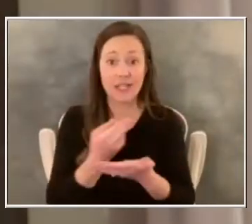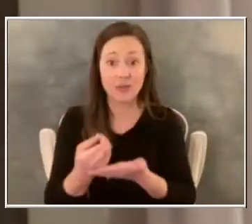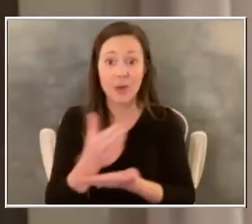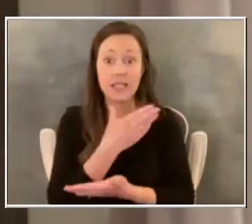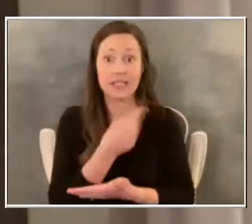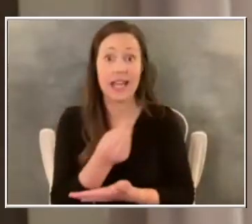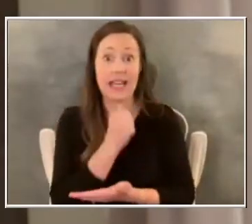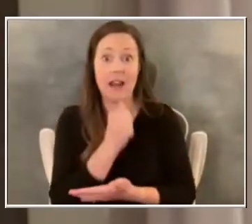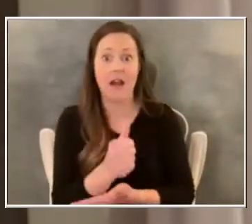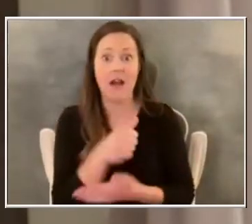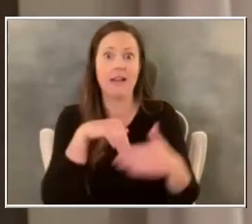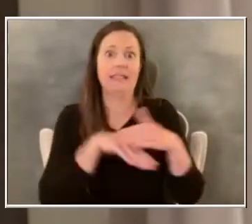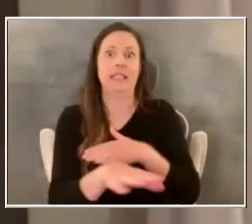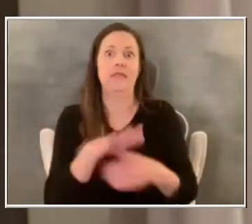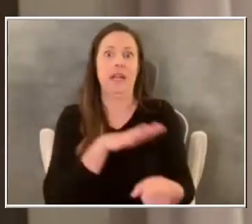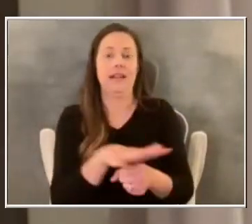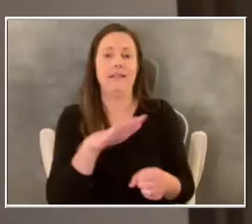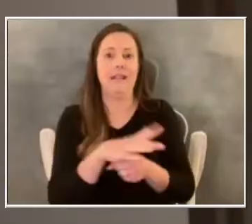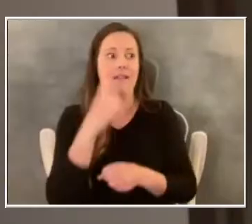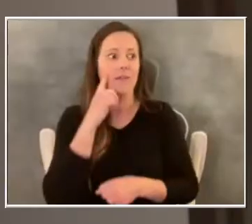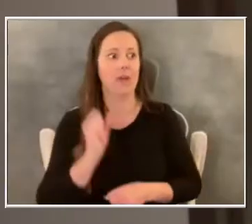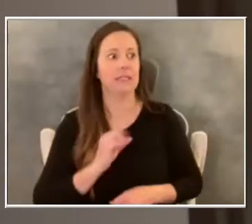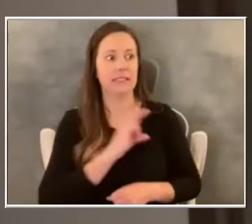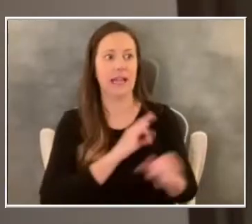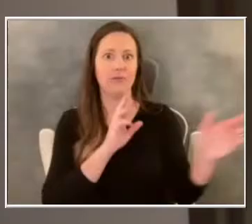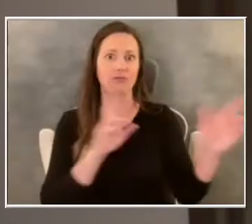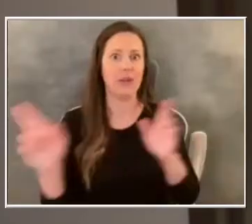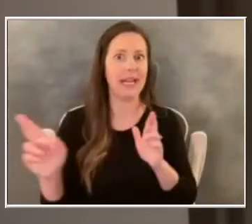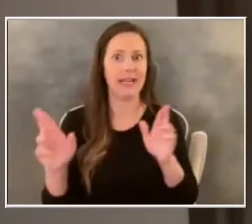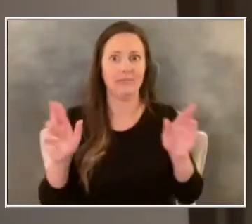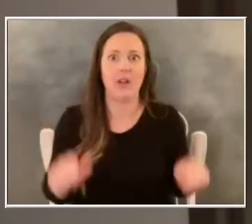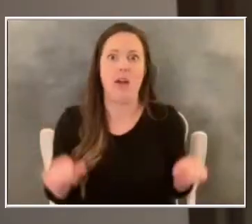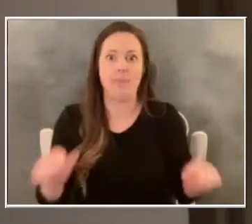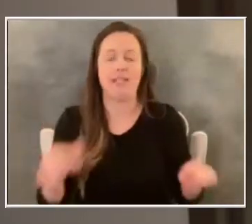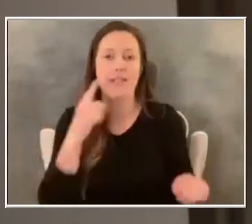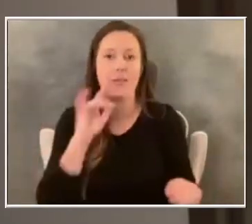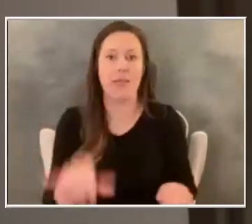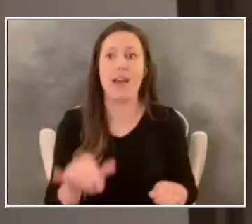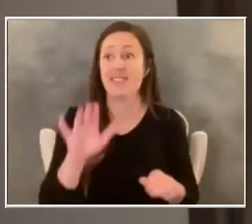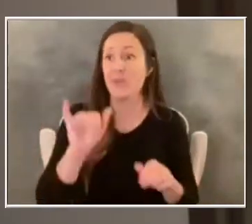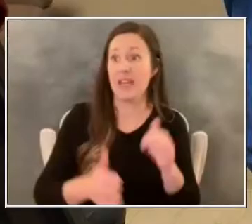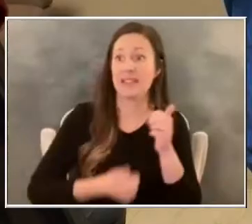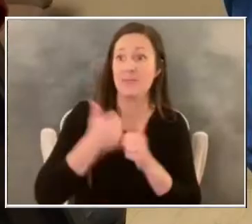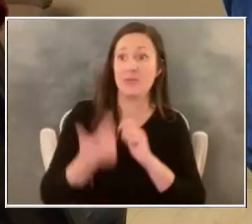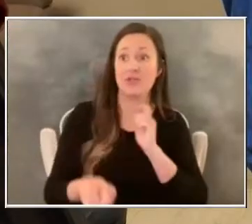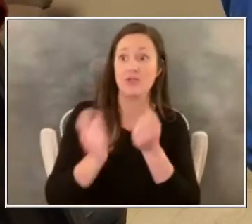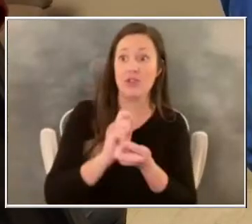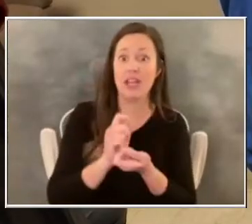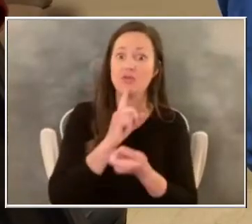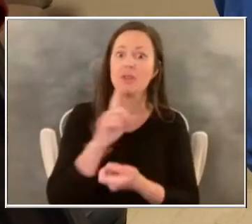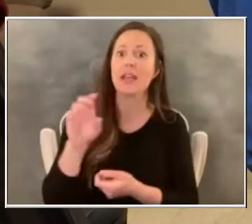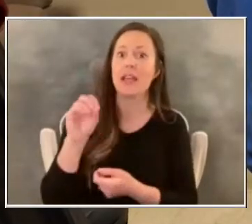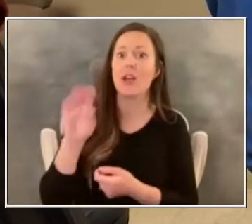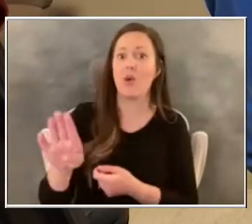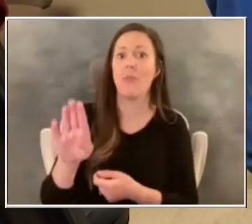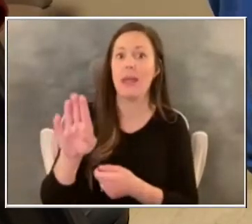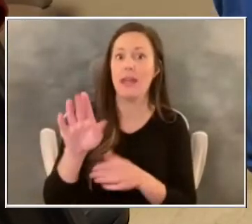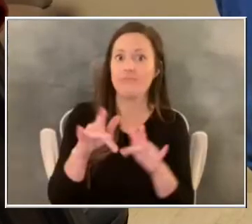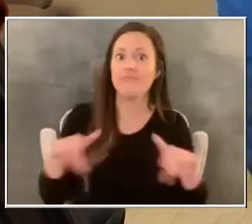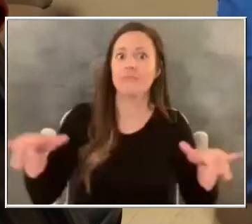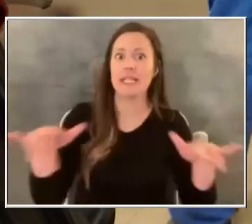keep our staff competent and prepared to do that. So that's been the biggest change. I think the OB desert has grown over the last couple decades. That's